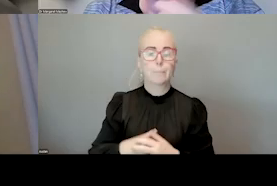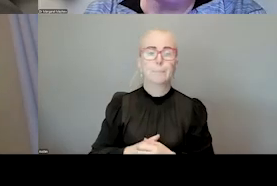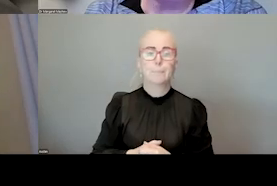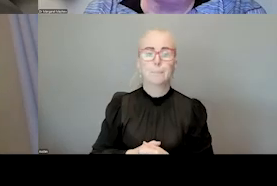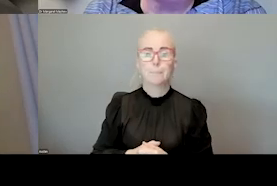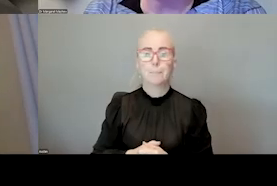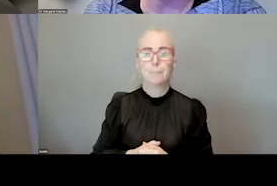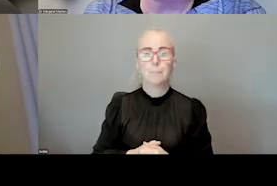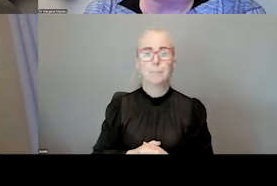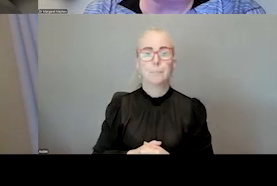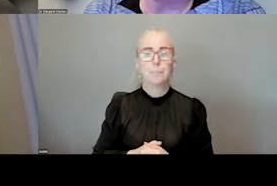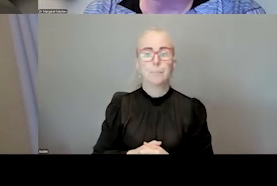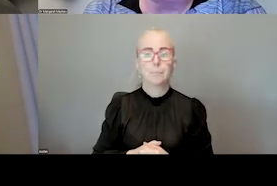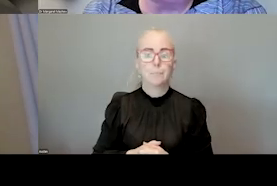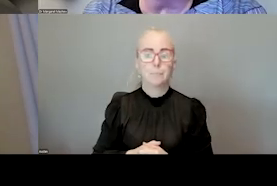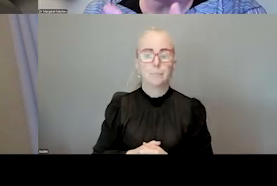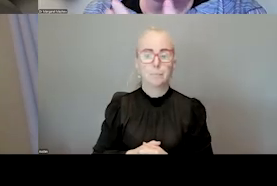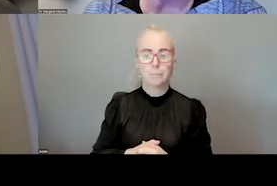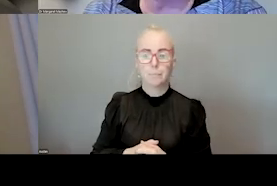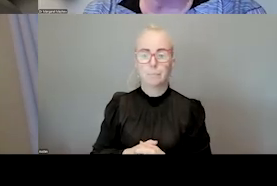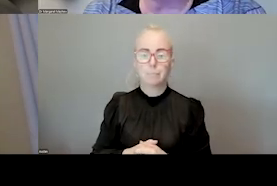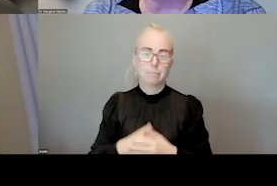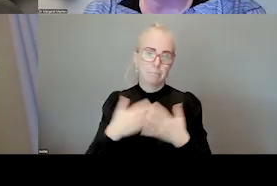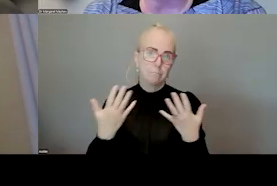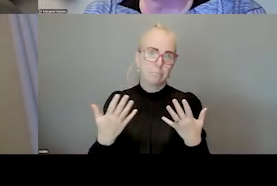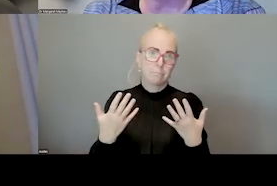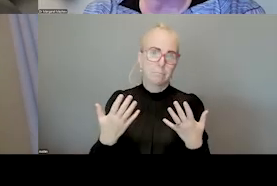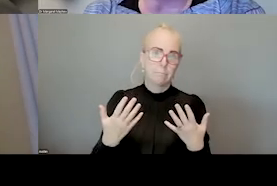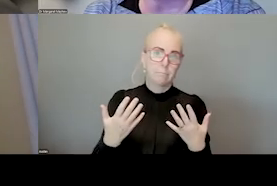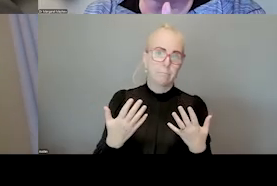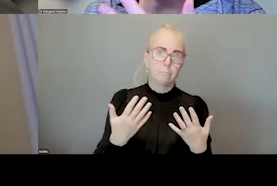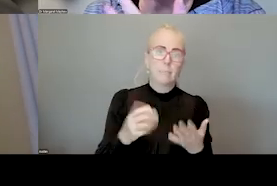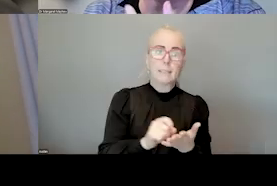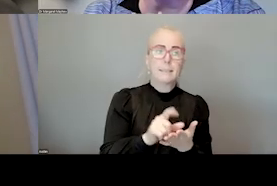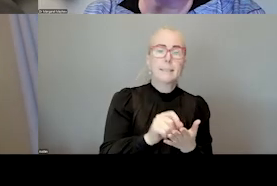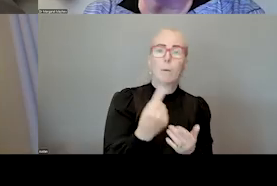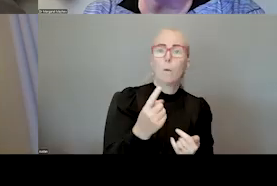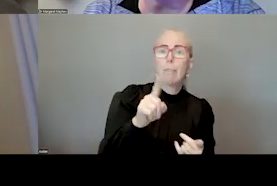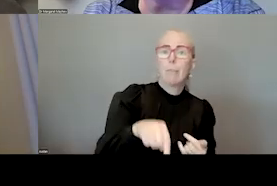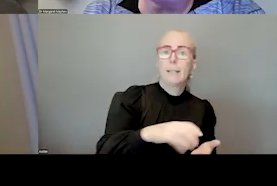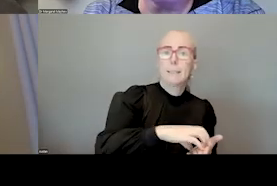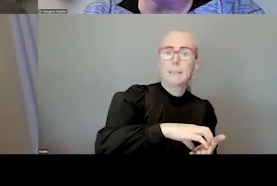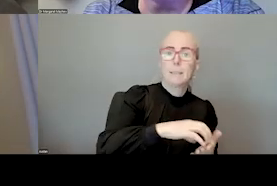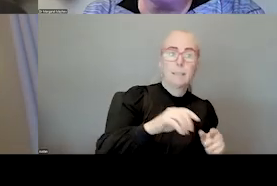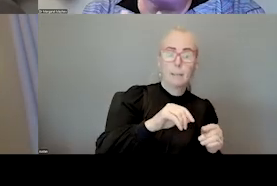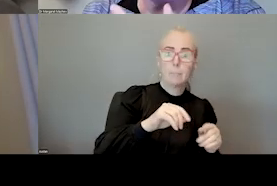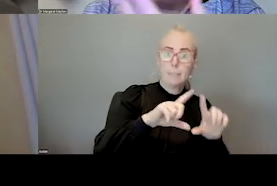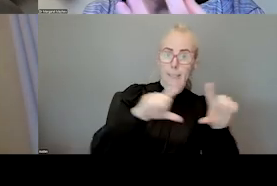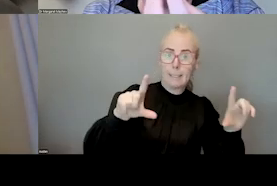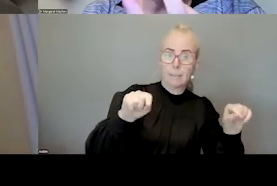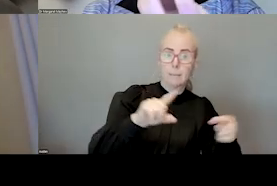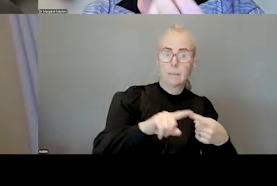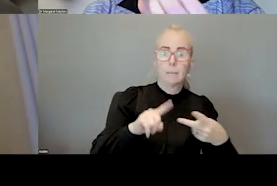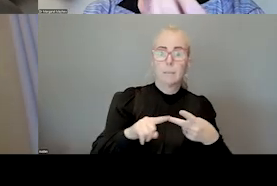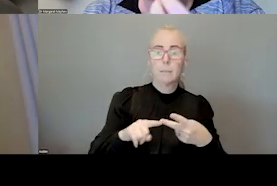say, okay, I'd get $1,000 worth of ticket sales. I'd make $500 in merch, which would be